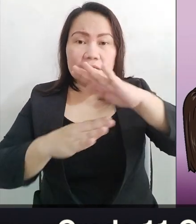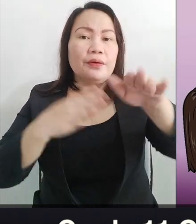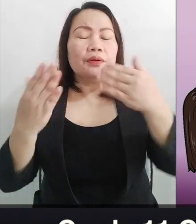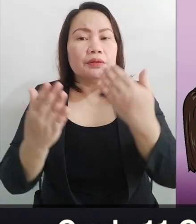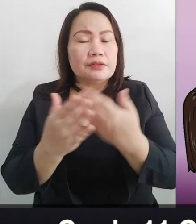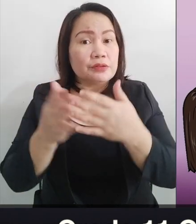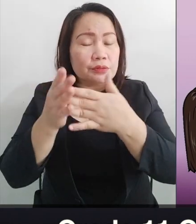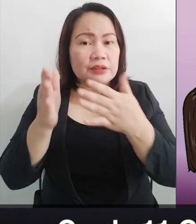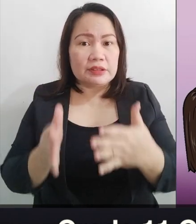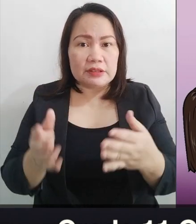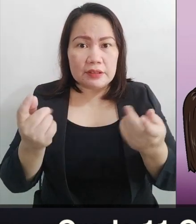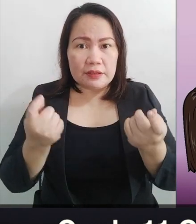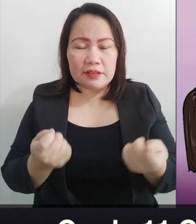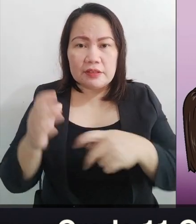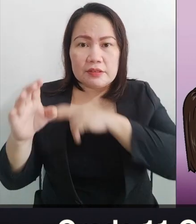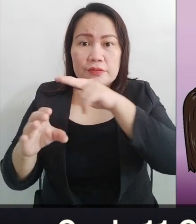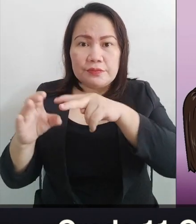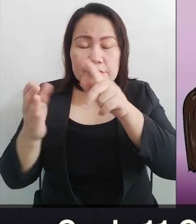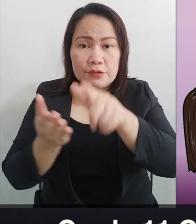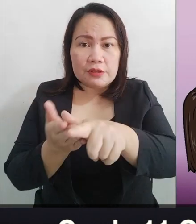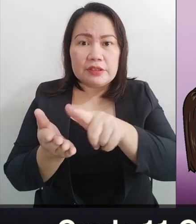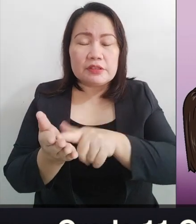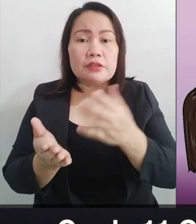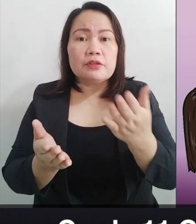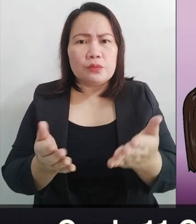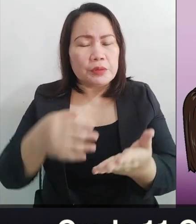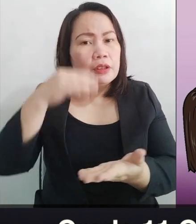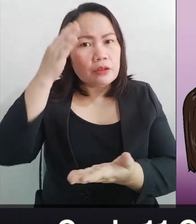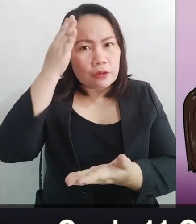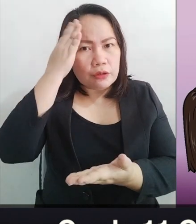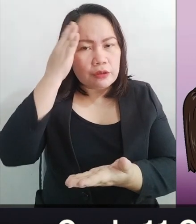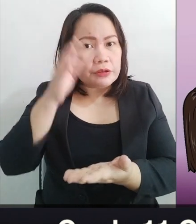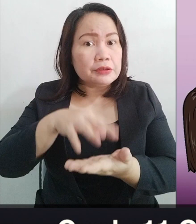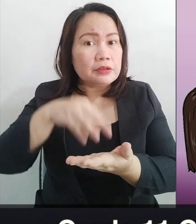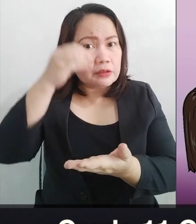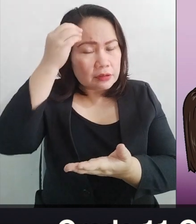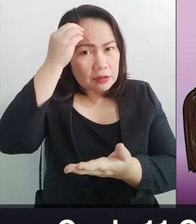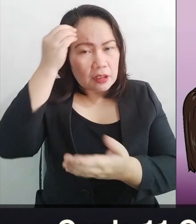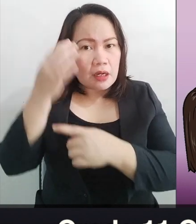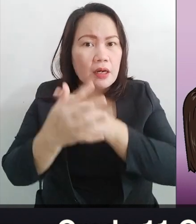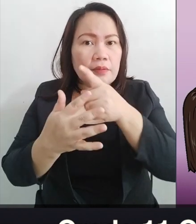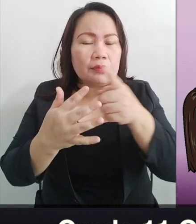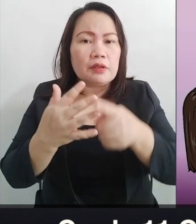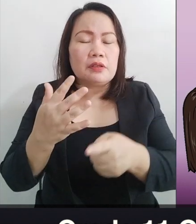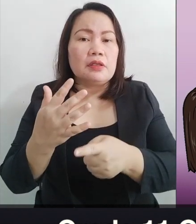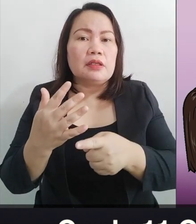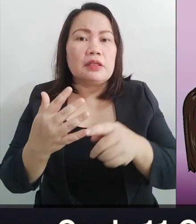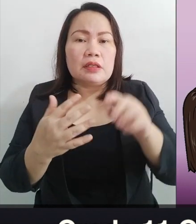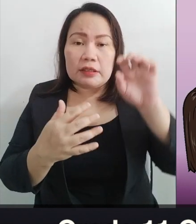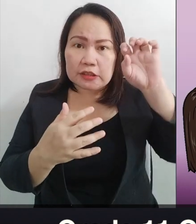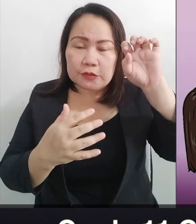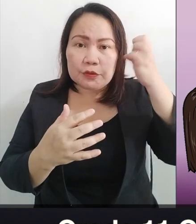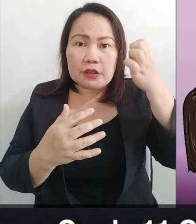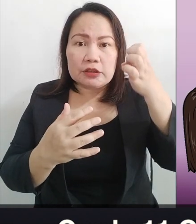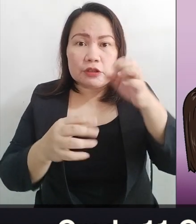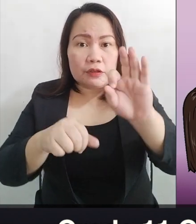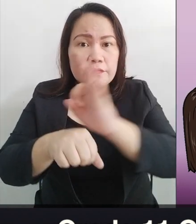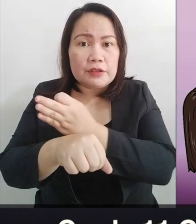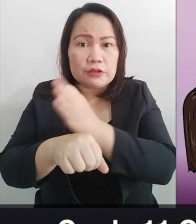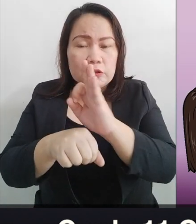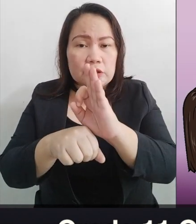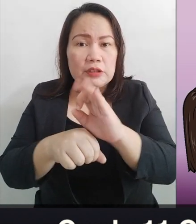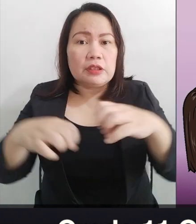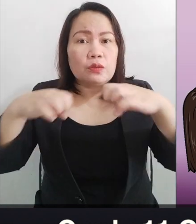Hello mga kawawmat! Sa video lesson na ito, you will able to distinguish among exponential function,